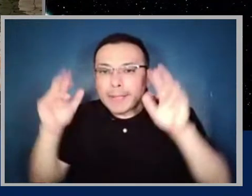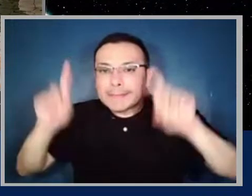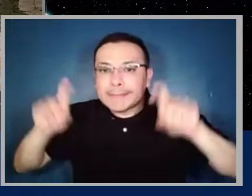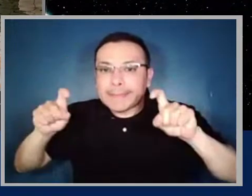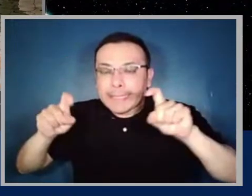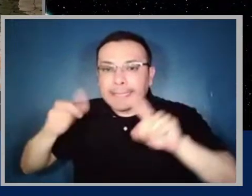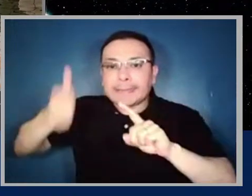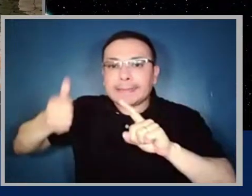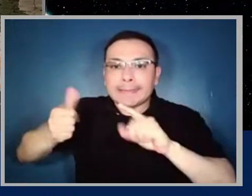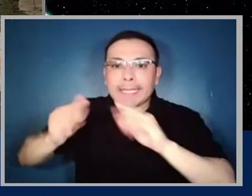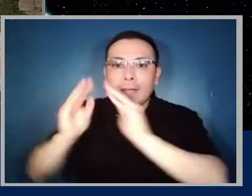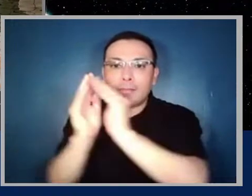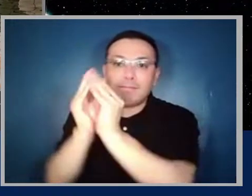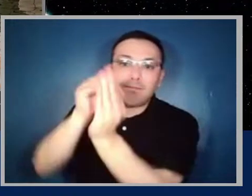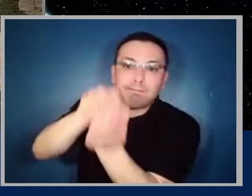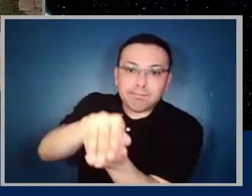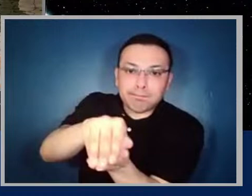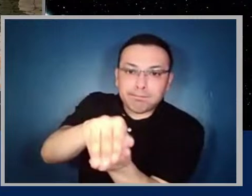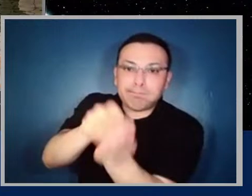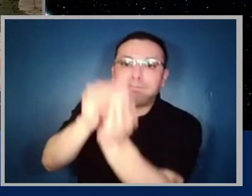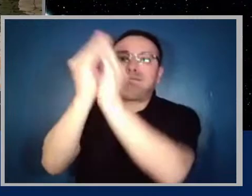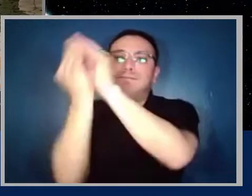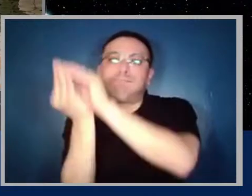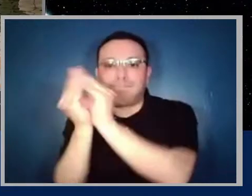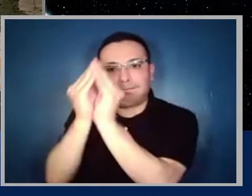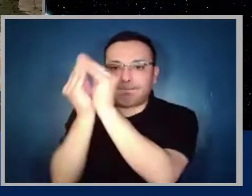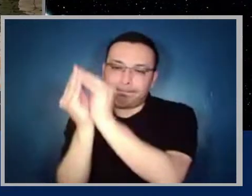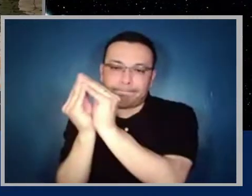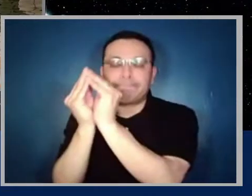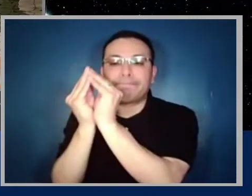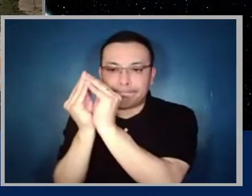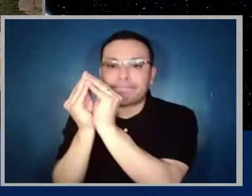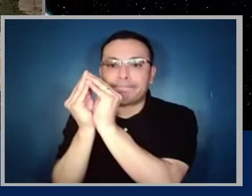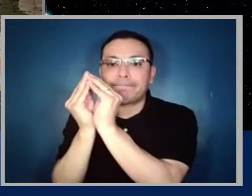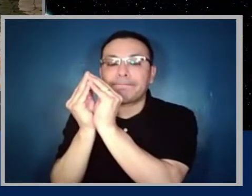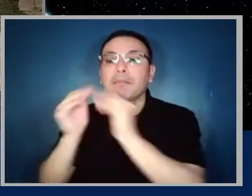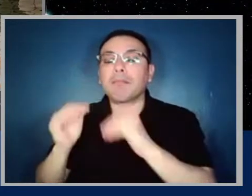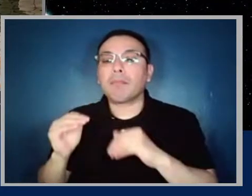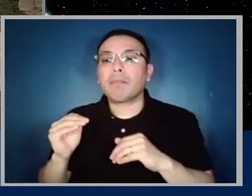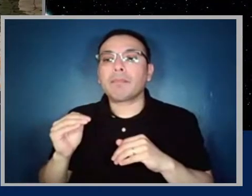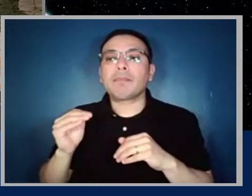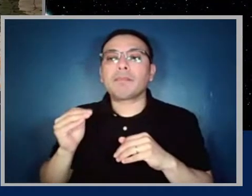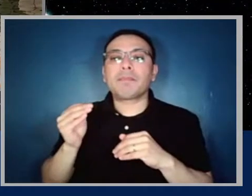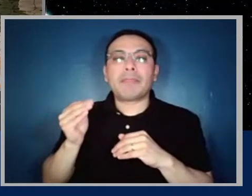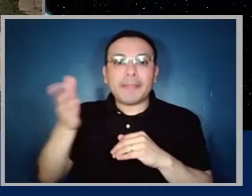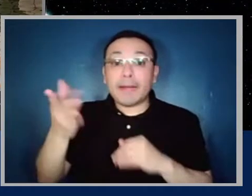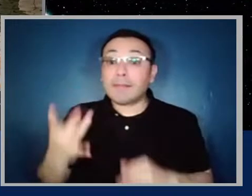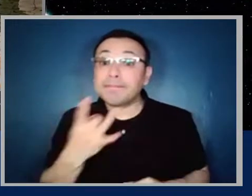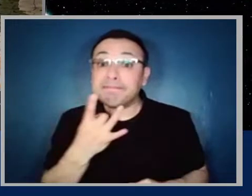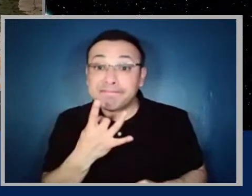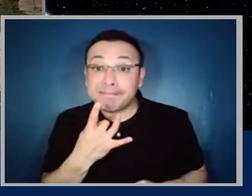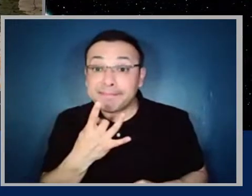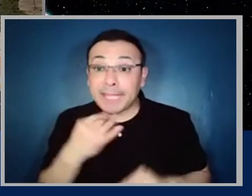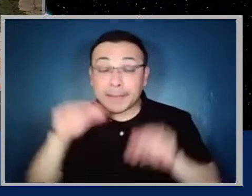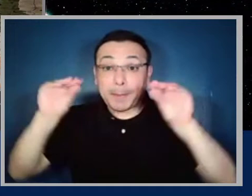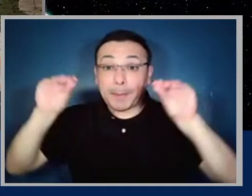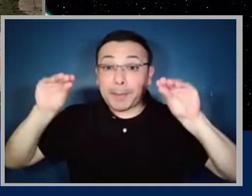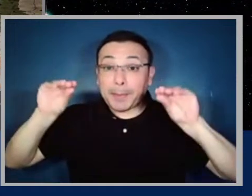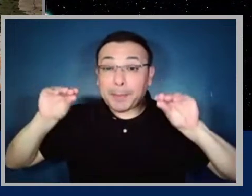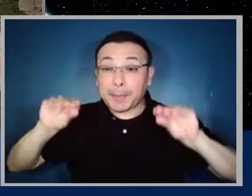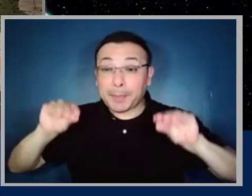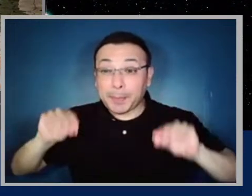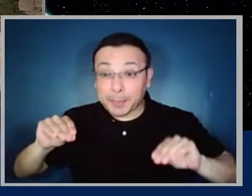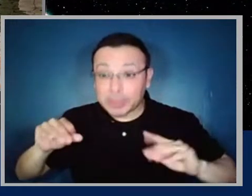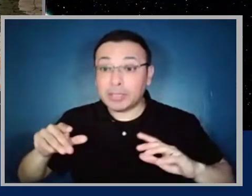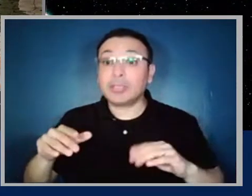But you can... you have all the lights and you actually have high